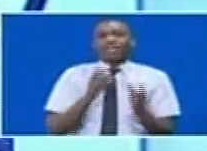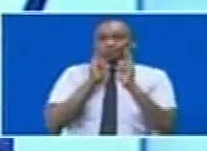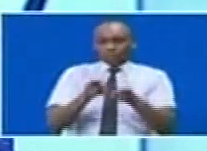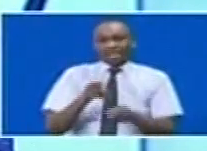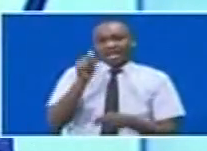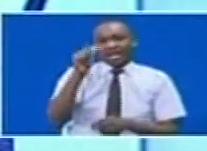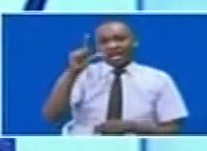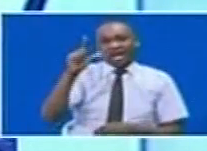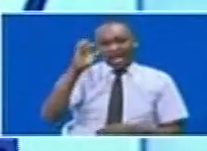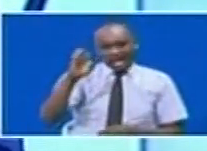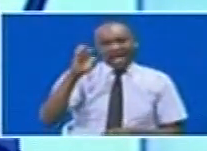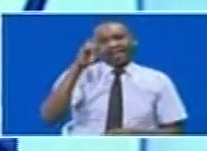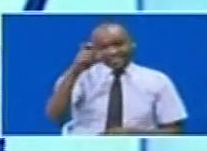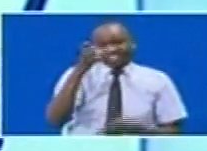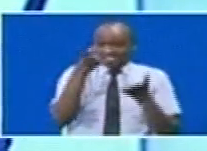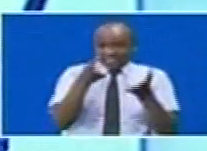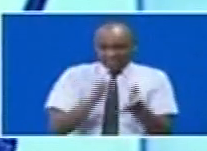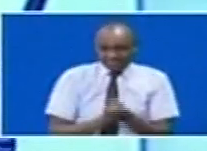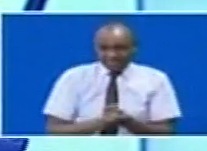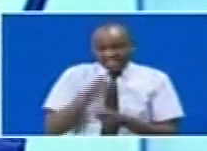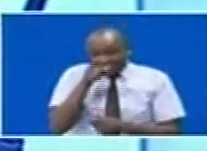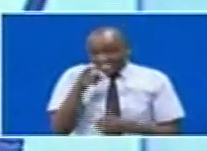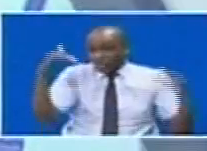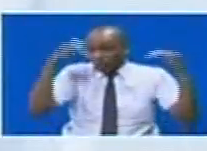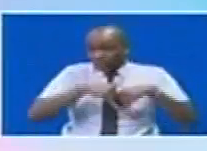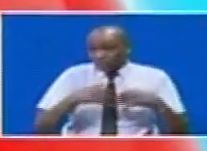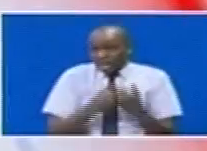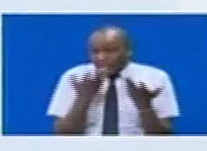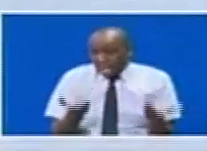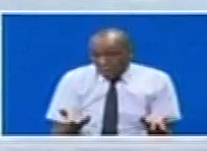live now from Philadelphia. And of course, this is a convention that is happening,